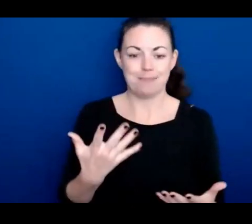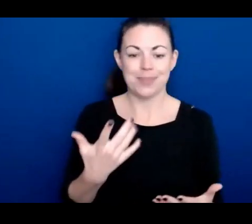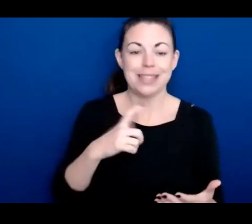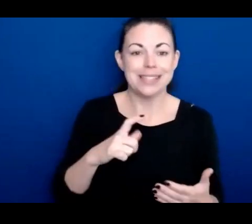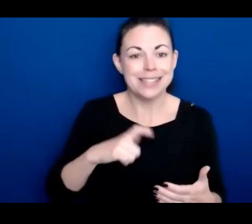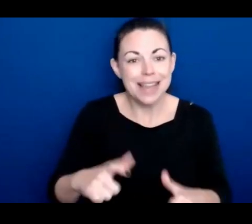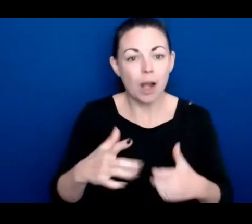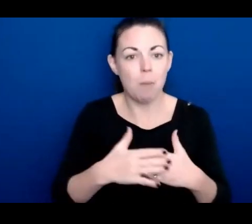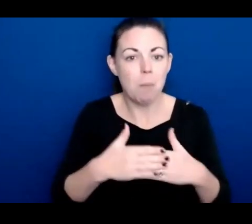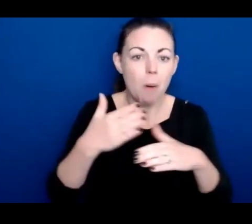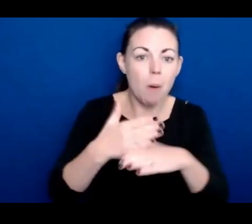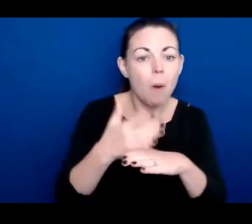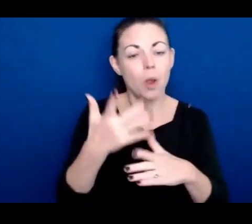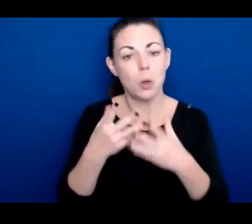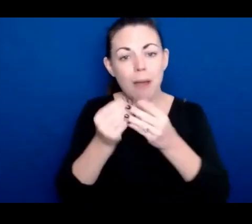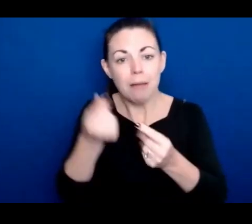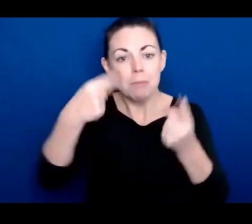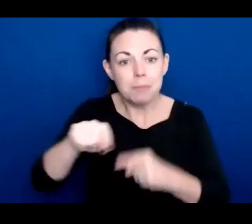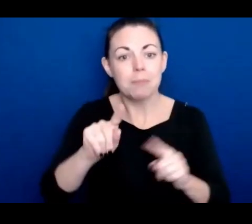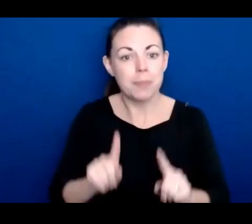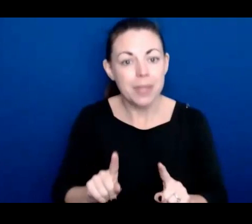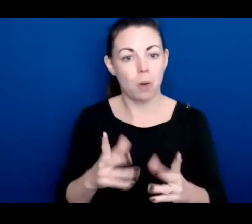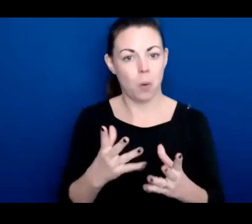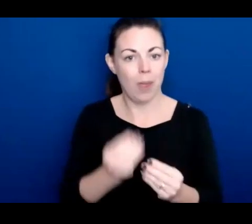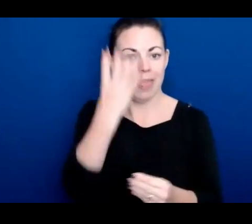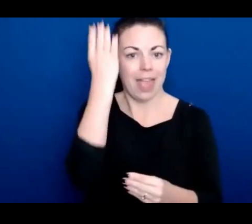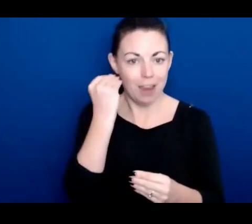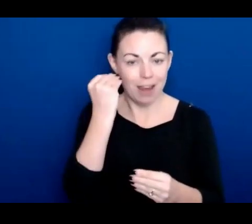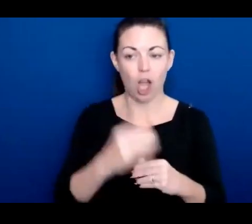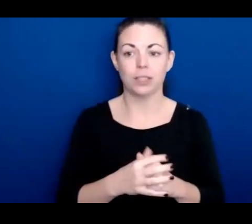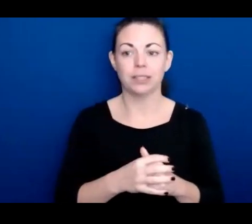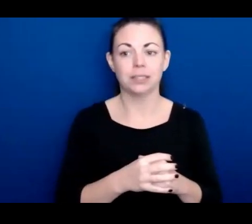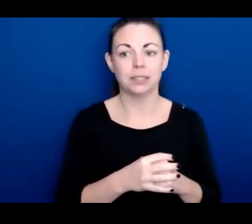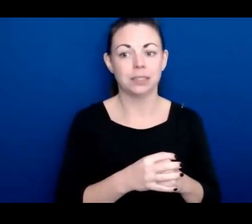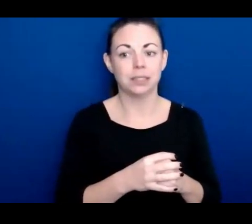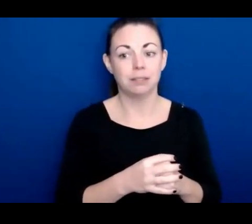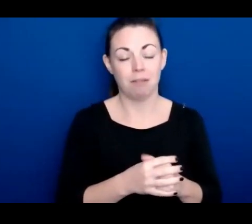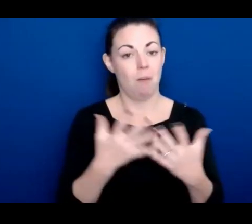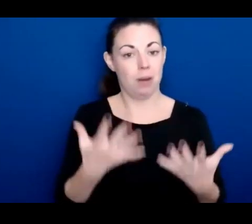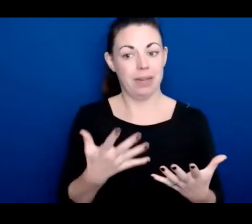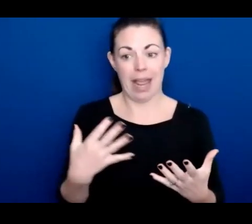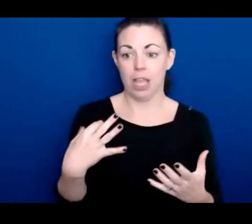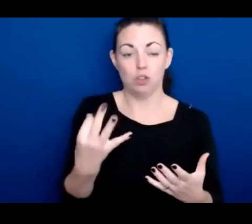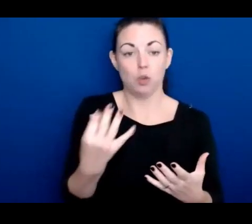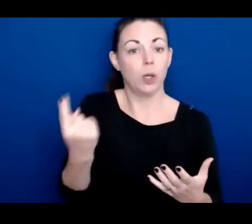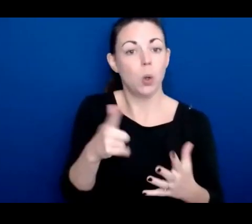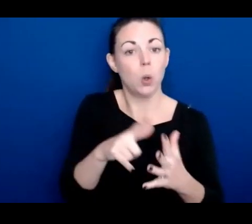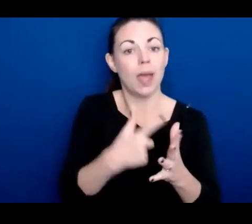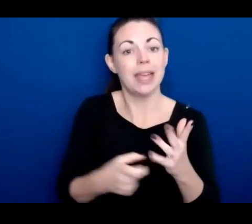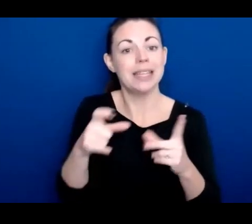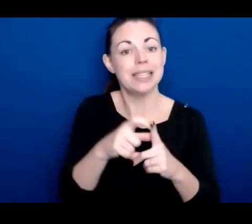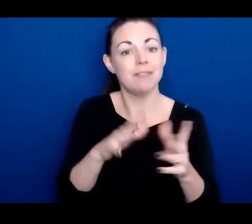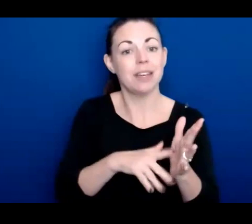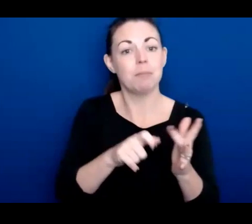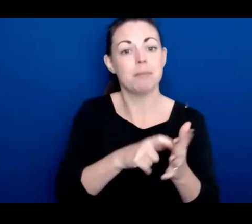those individuals who have this. To take the conversation further, we're joined today by both David Mitchell from our enablement